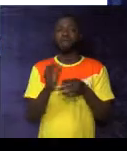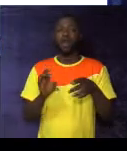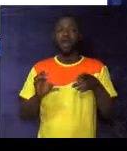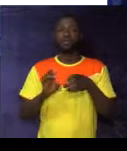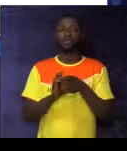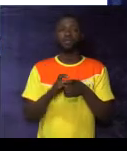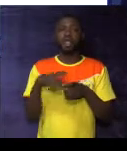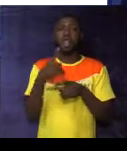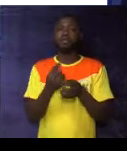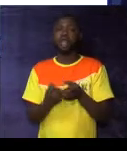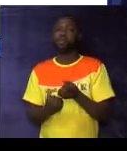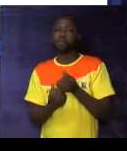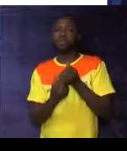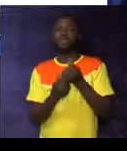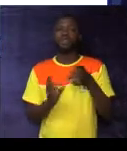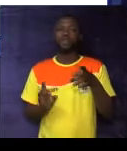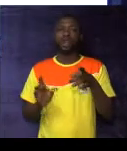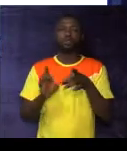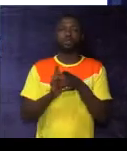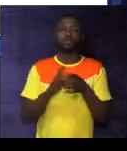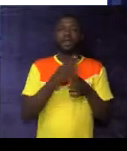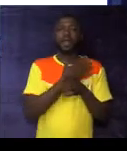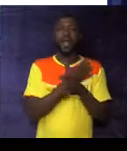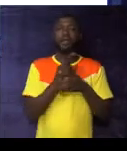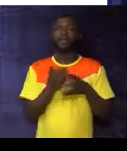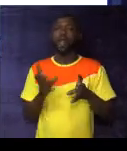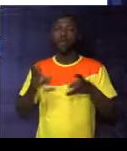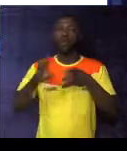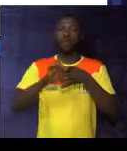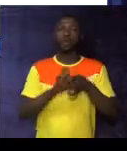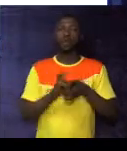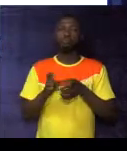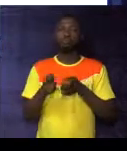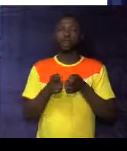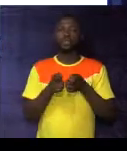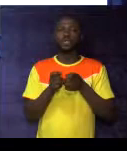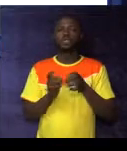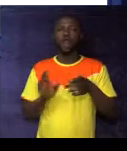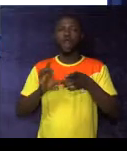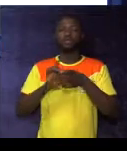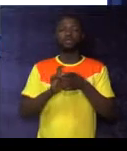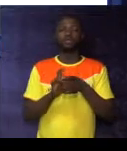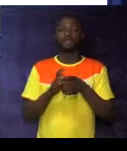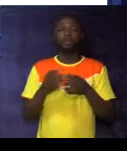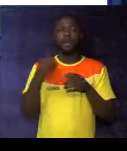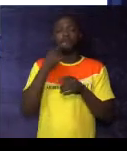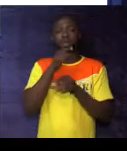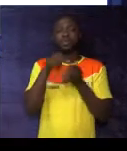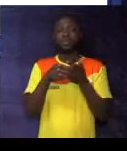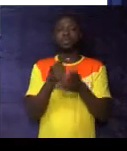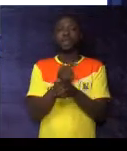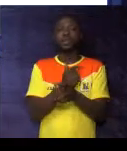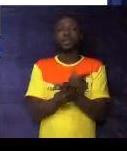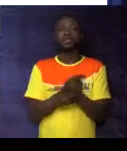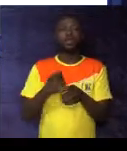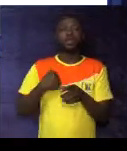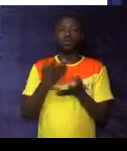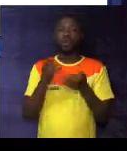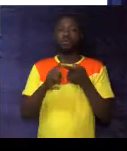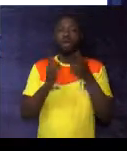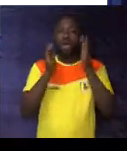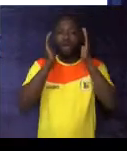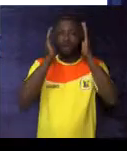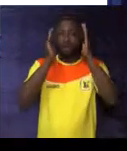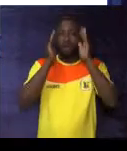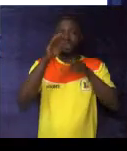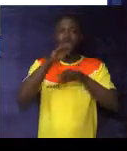of conjunctions, the subordinate conjunctions and the coordinate conjunctions. But for this lesson,